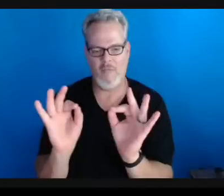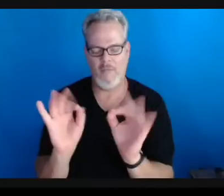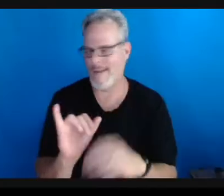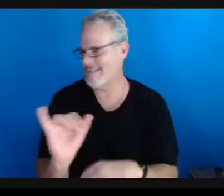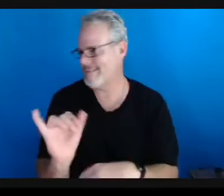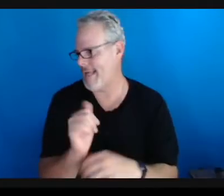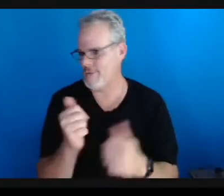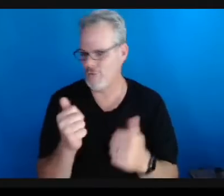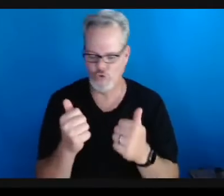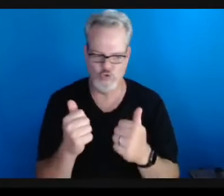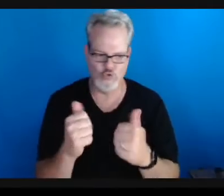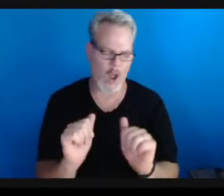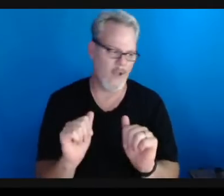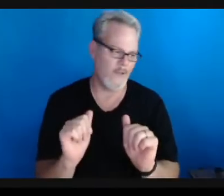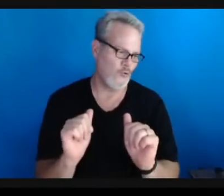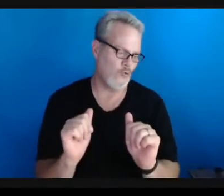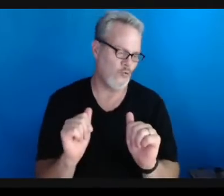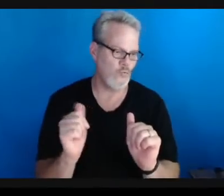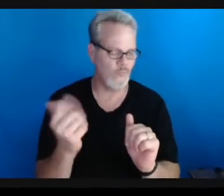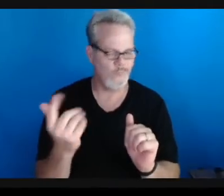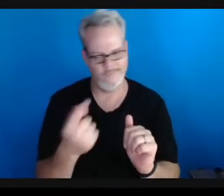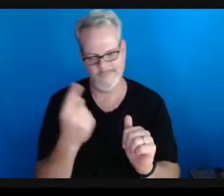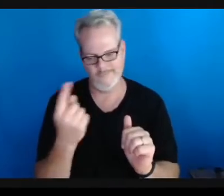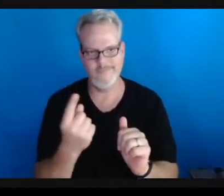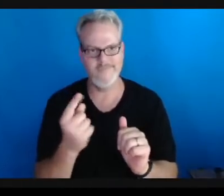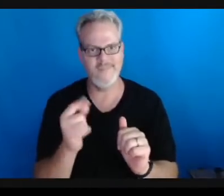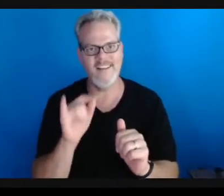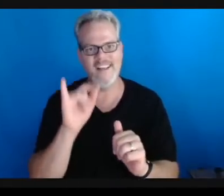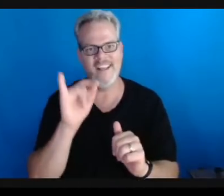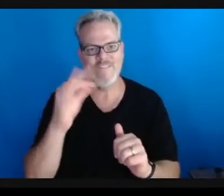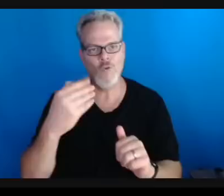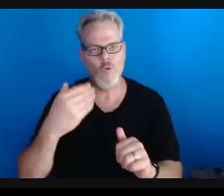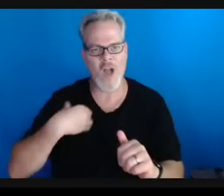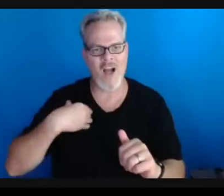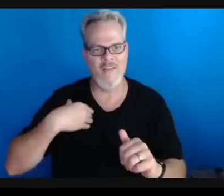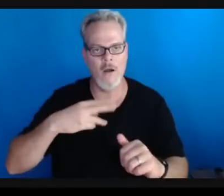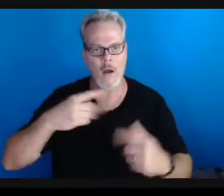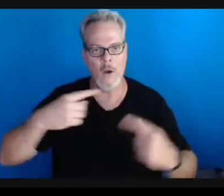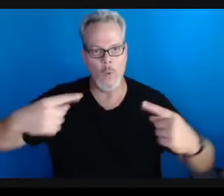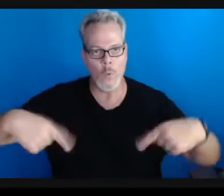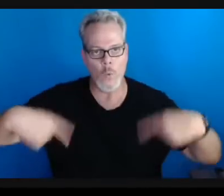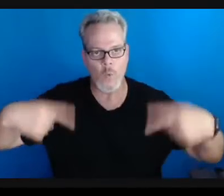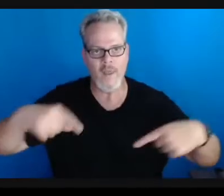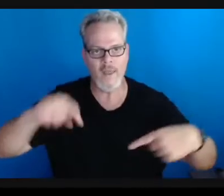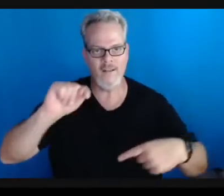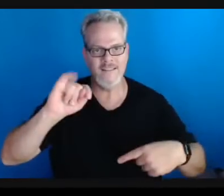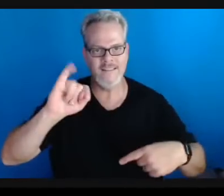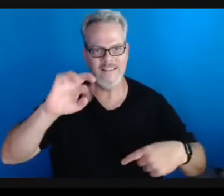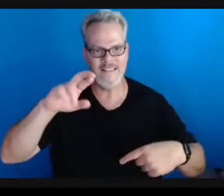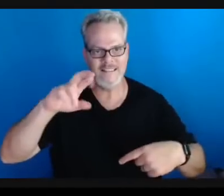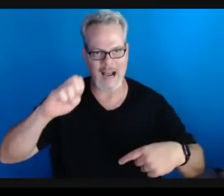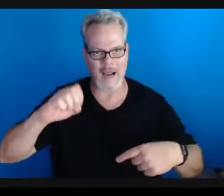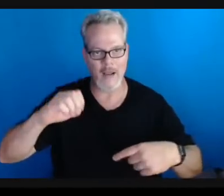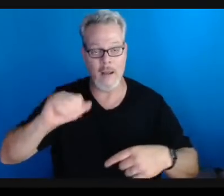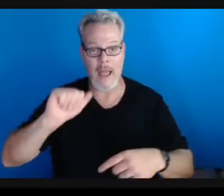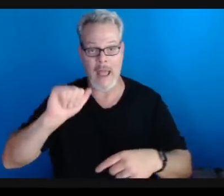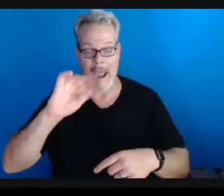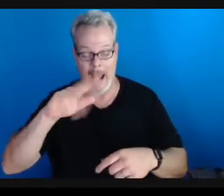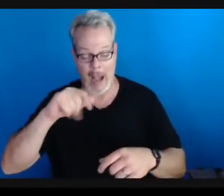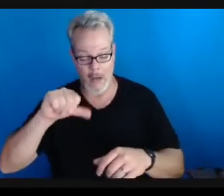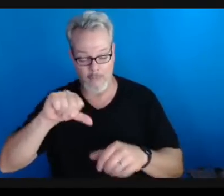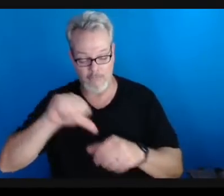know, blow up like a tire when it has a leak. It just keep you can't pressurize it the same way because it keeps going somewhere